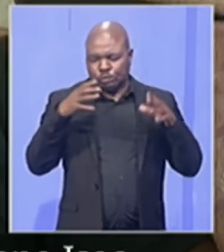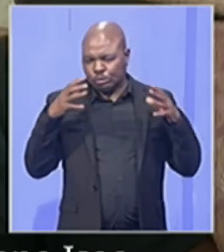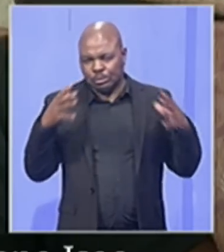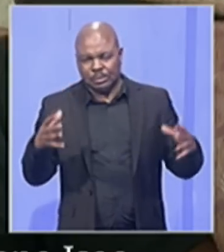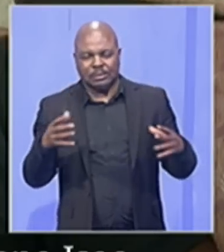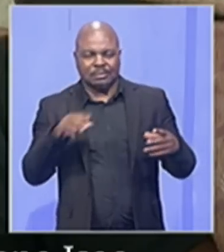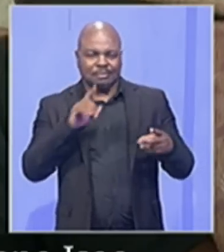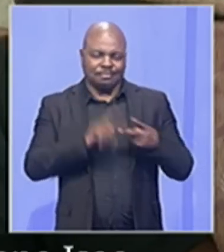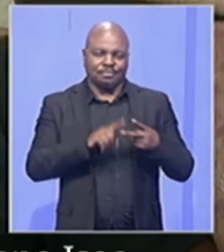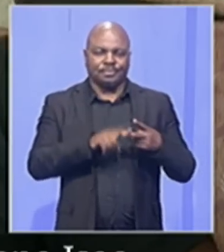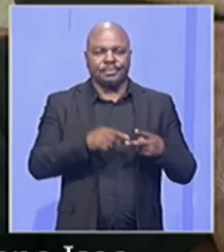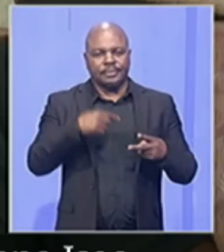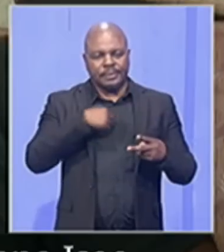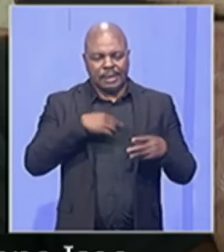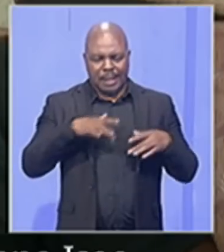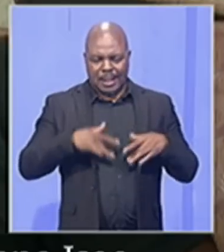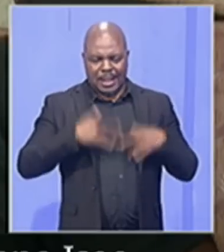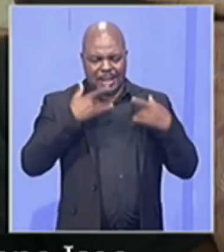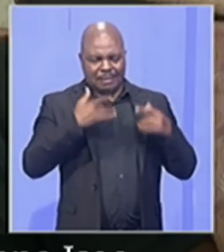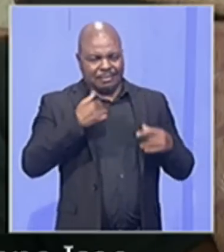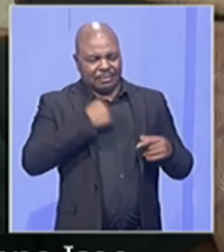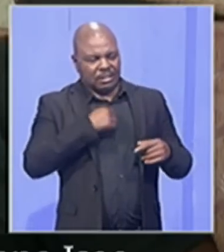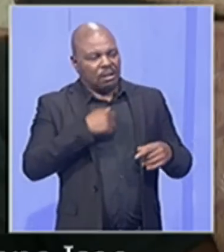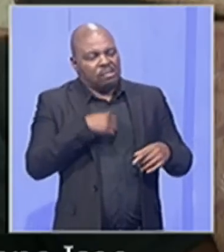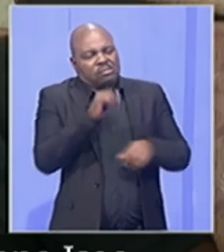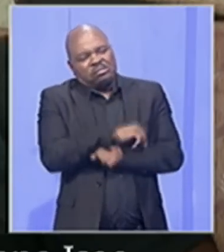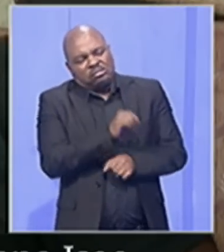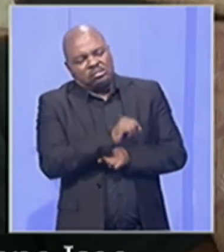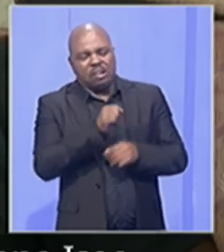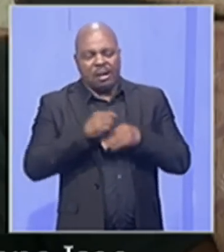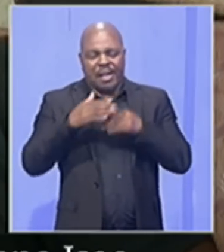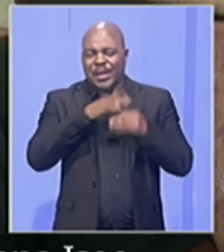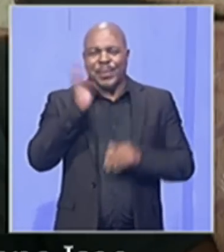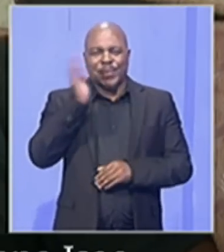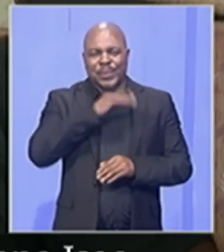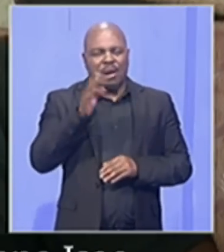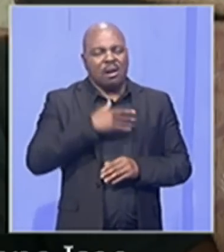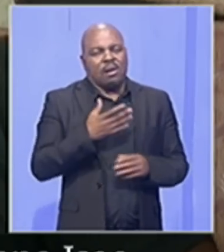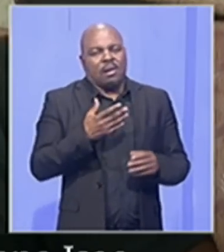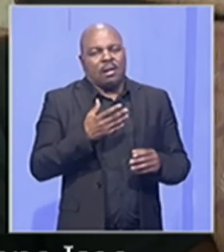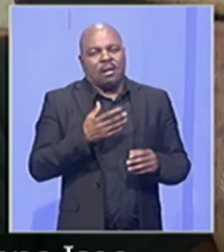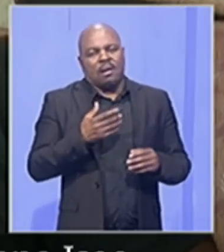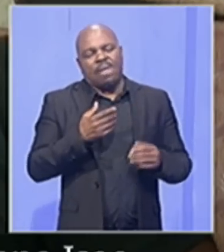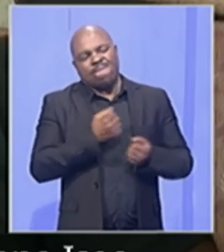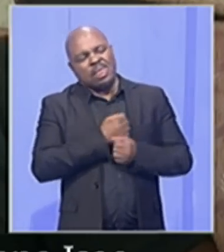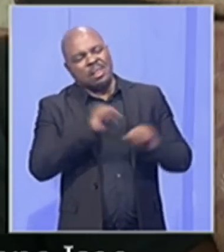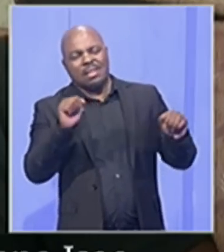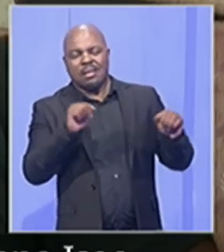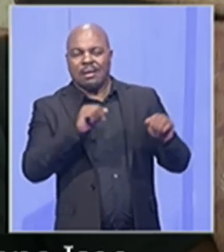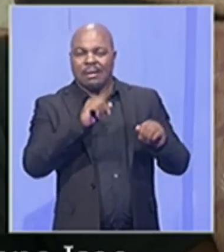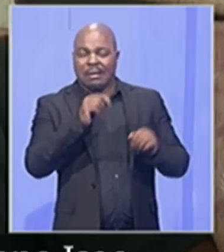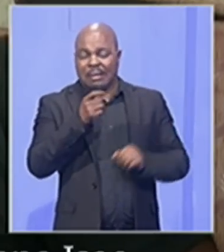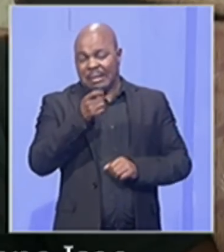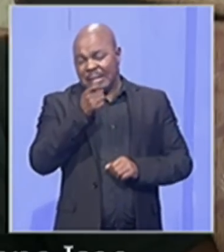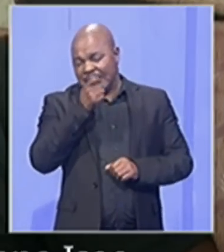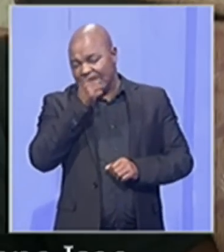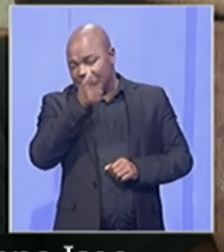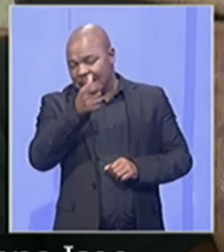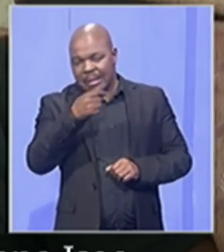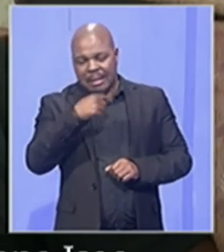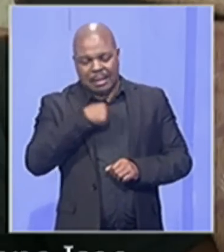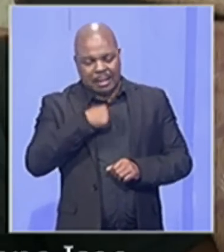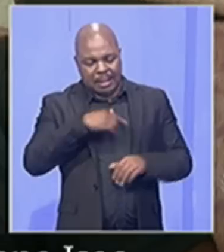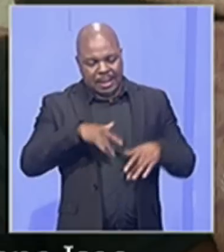Then ke a tswelela ka botshelo bo leng gore ne ke le reckless ka bone, and I almost end up ke